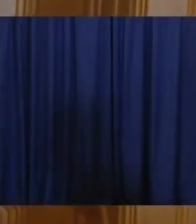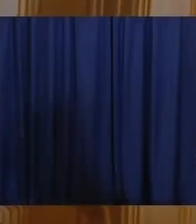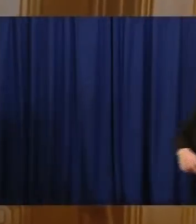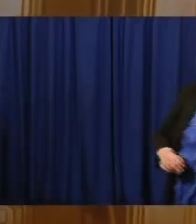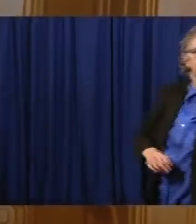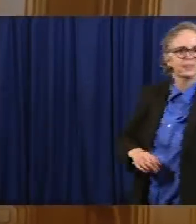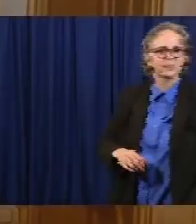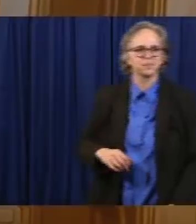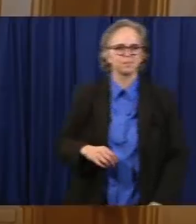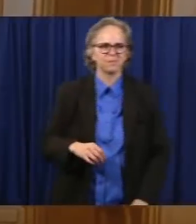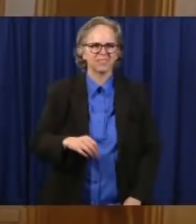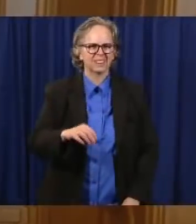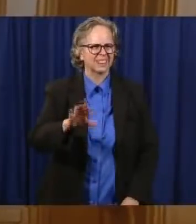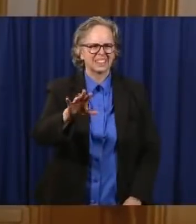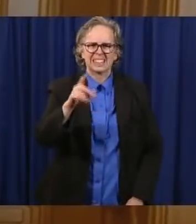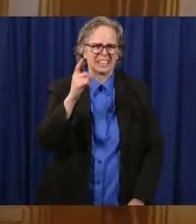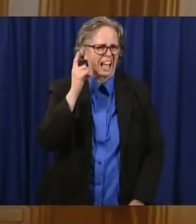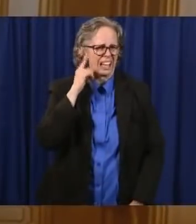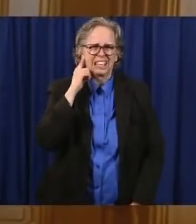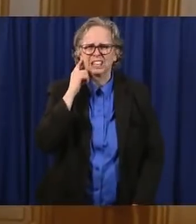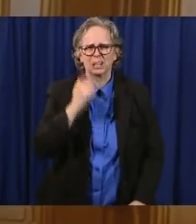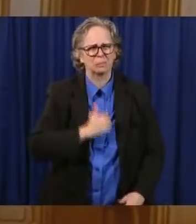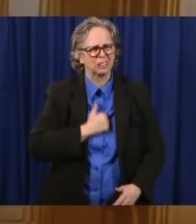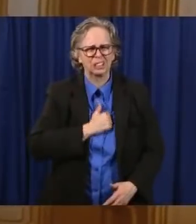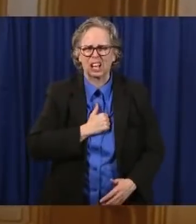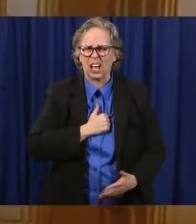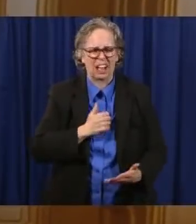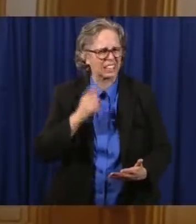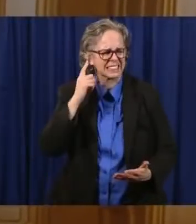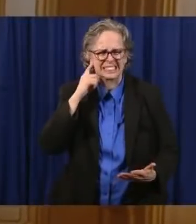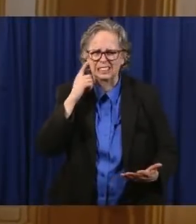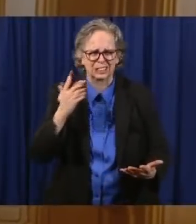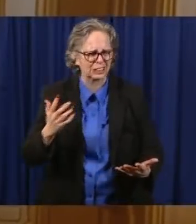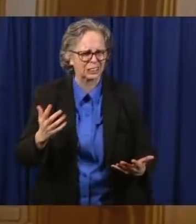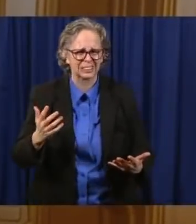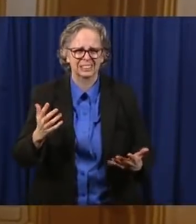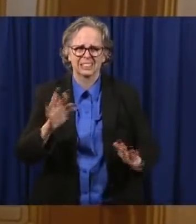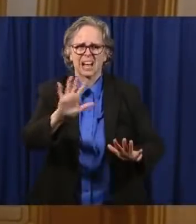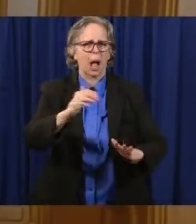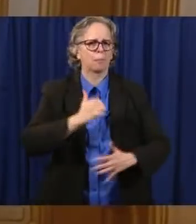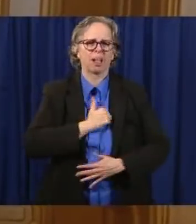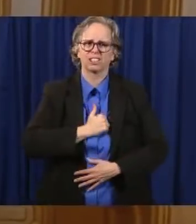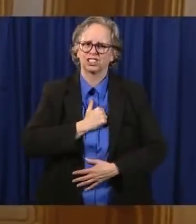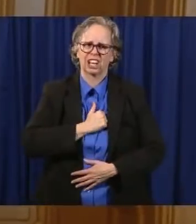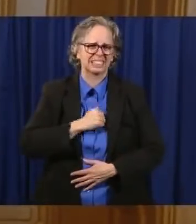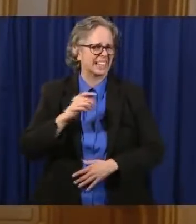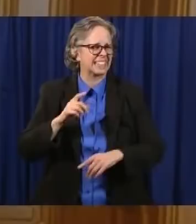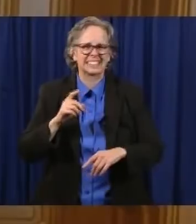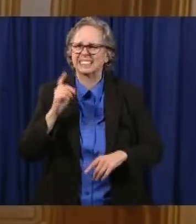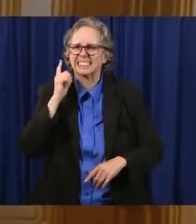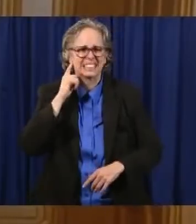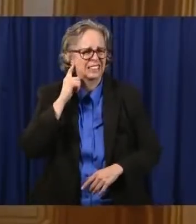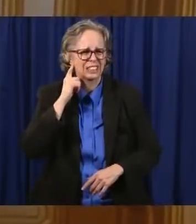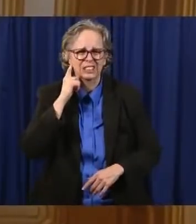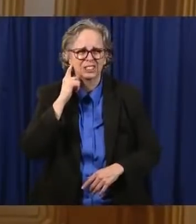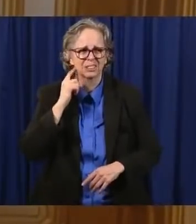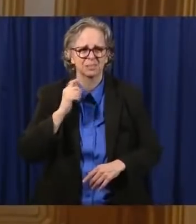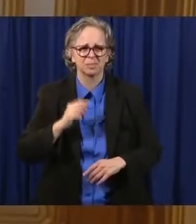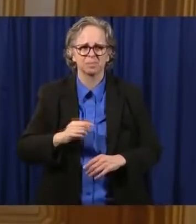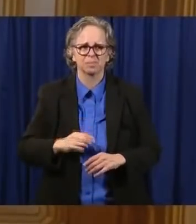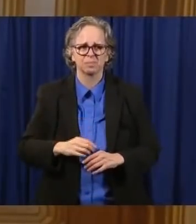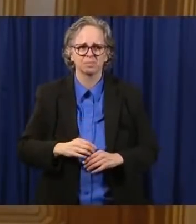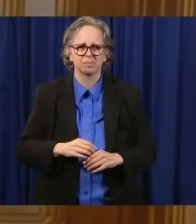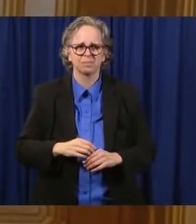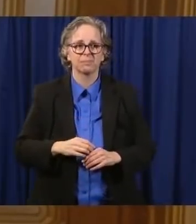I didn't hear that all. I'm sorry. Several. I apologize. I just didn't hear it. NPR and other